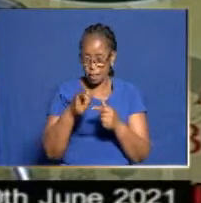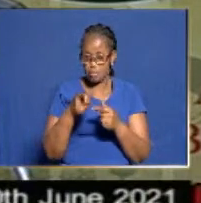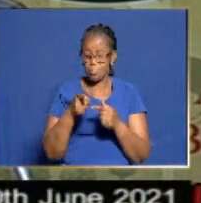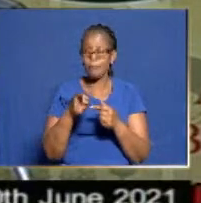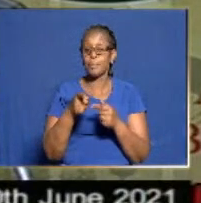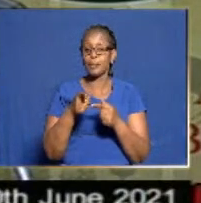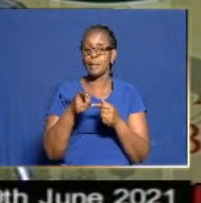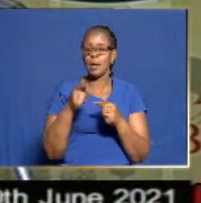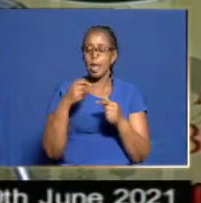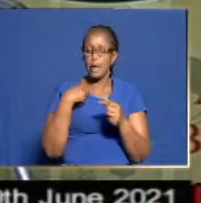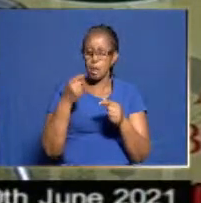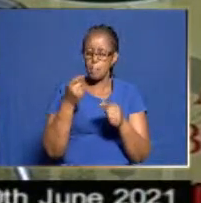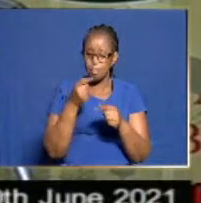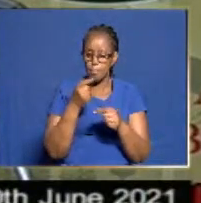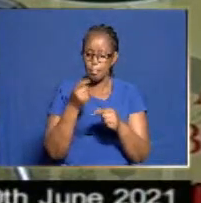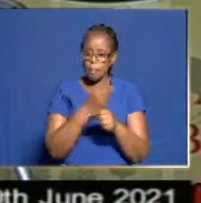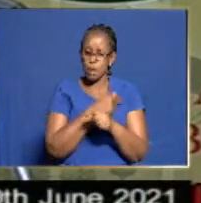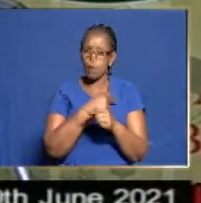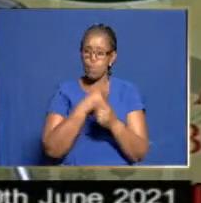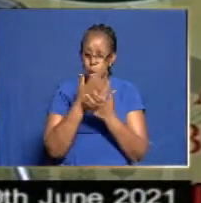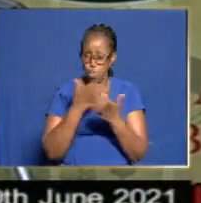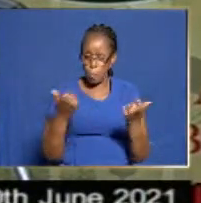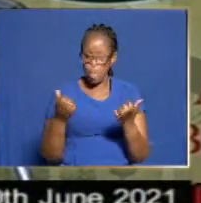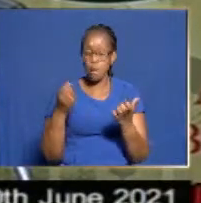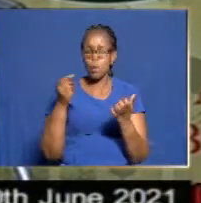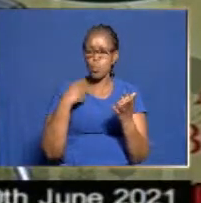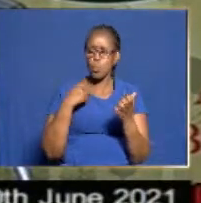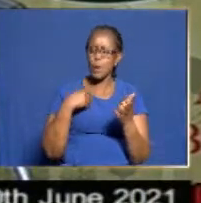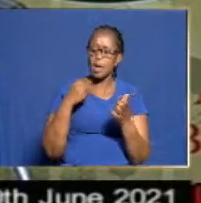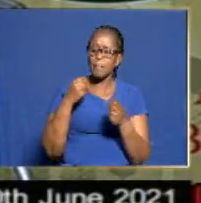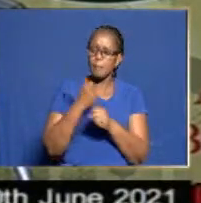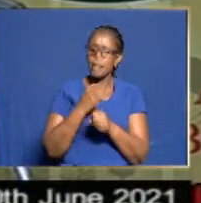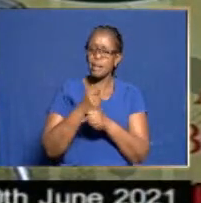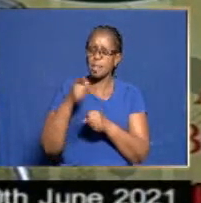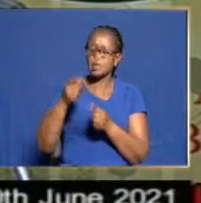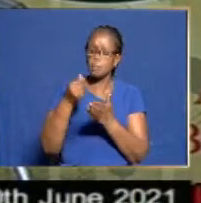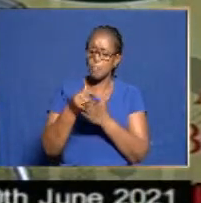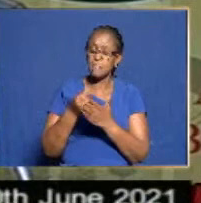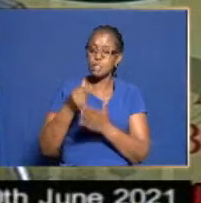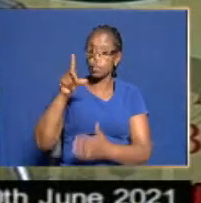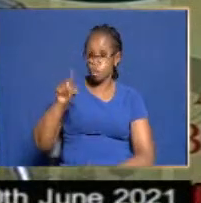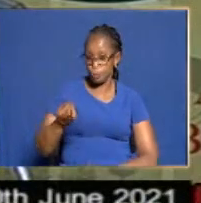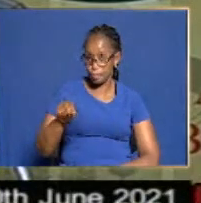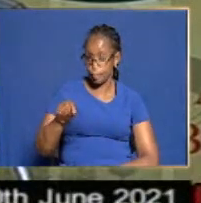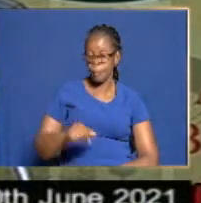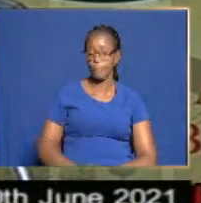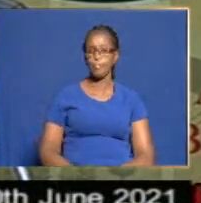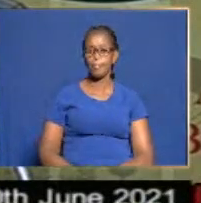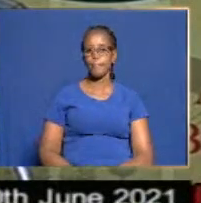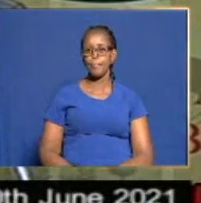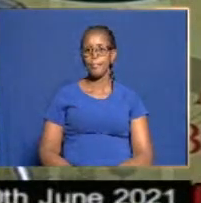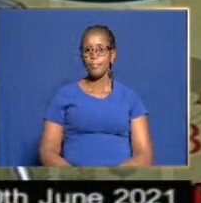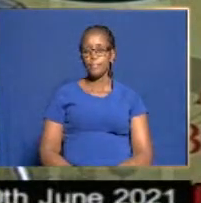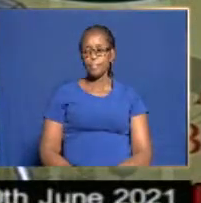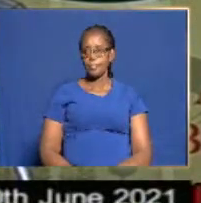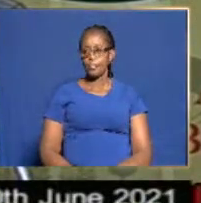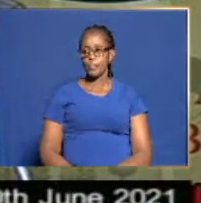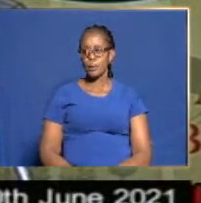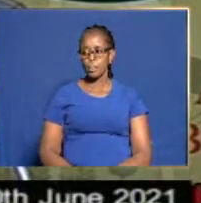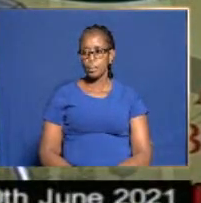and medical equipment will reciprocate by making their prices affordable. Mr. Speaker, in